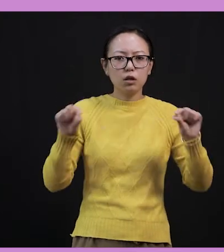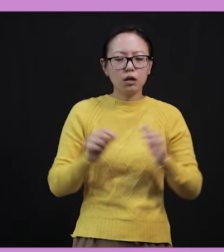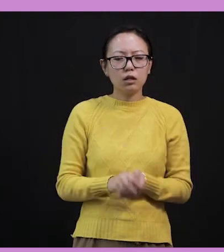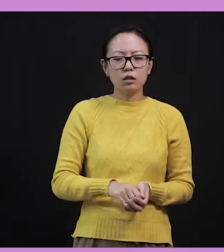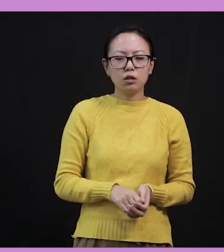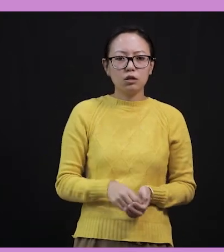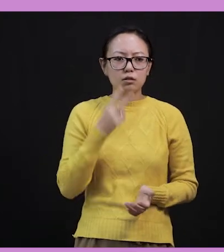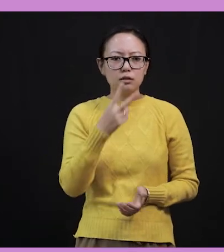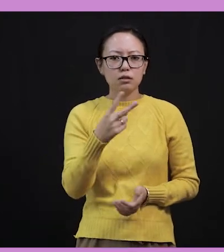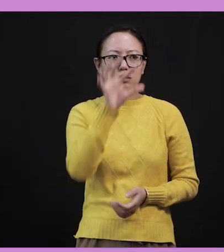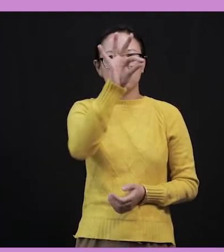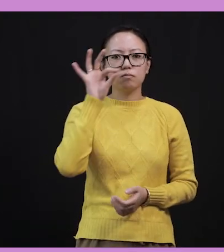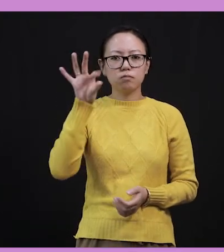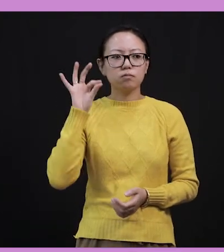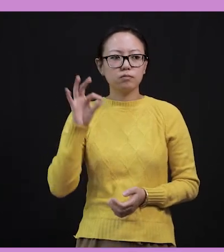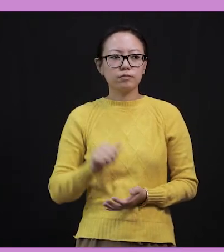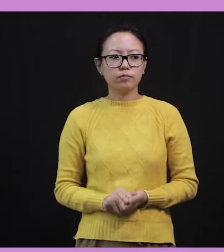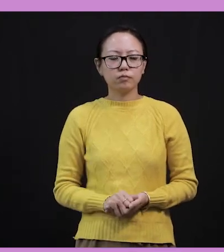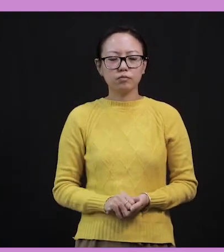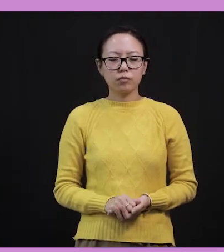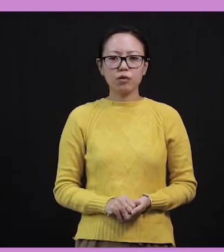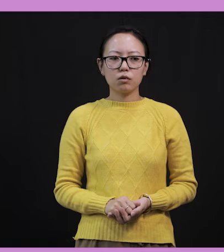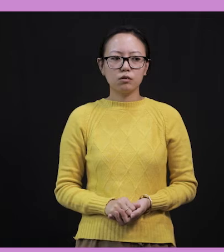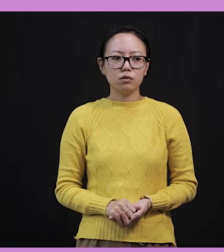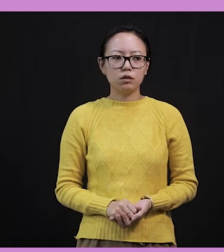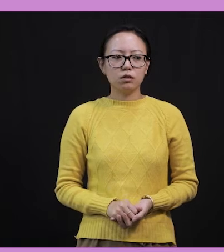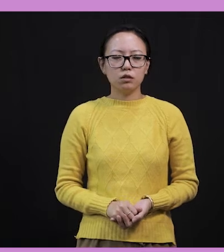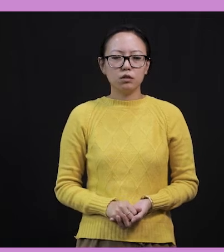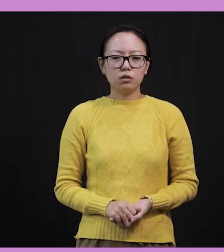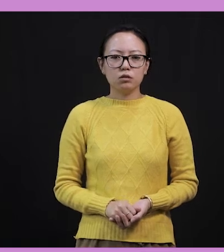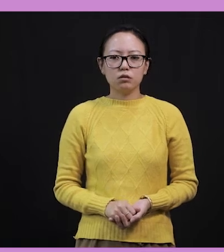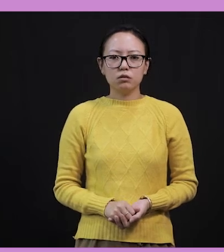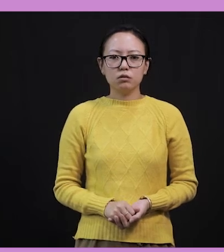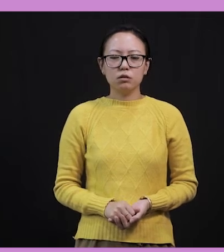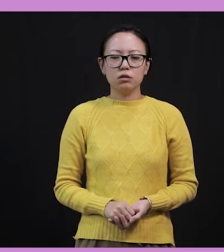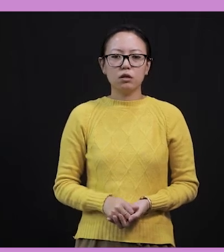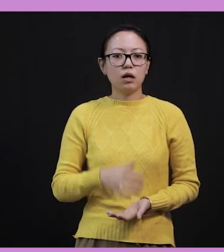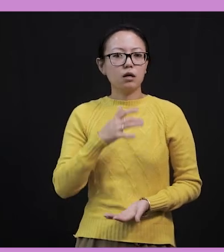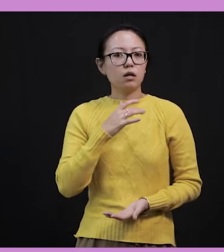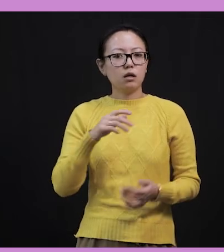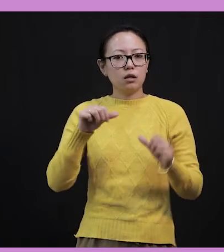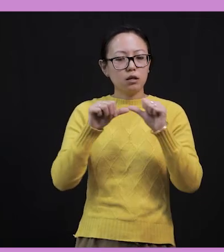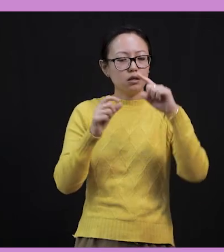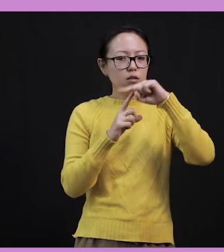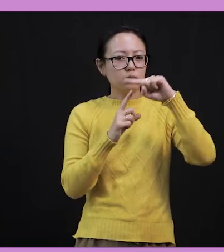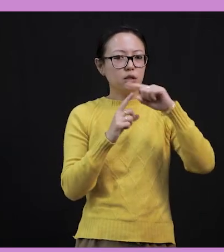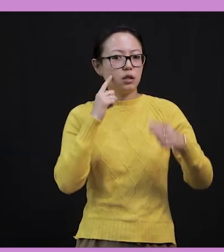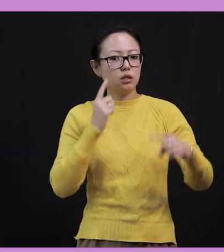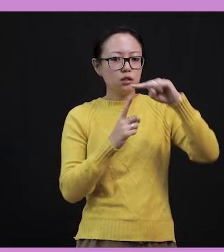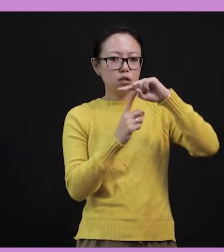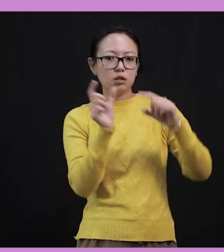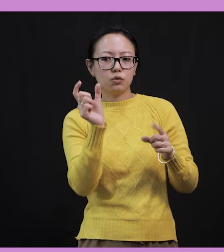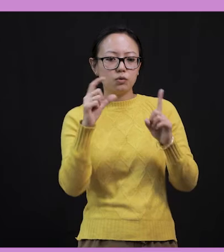me the exact line that tells you that his attitude towards snake, which means he's not